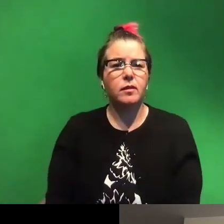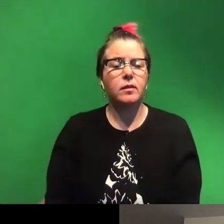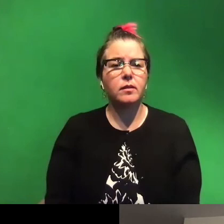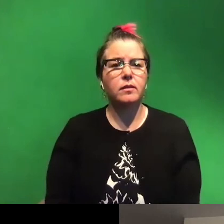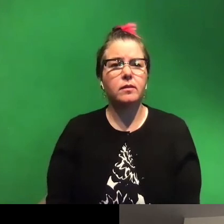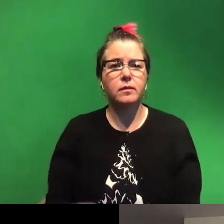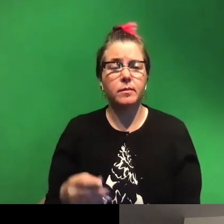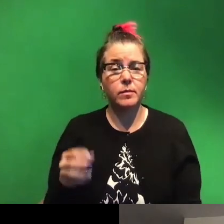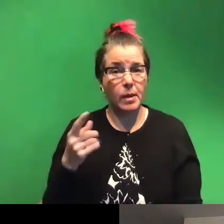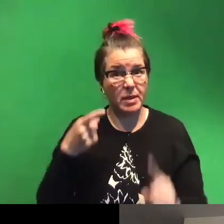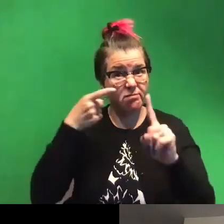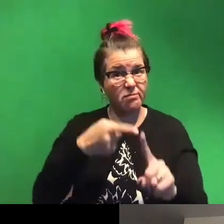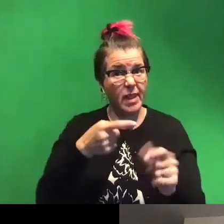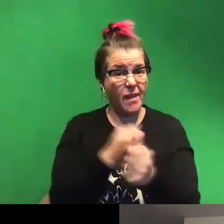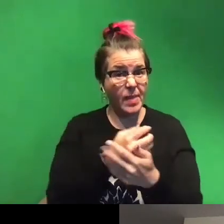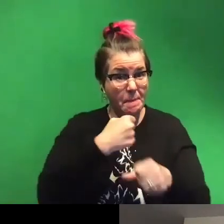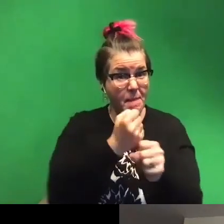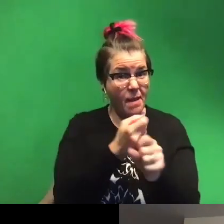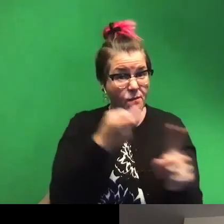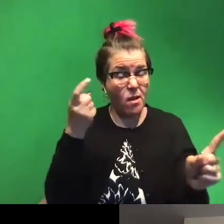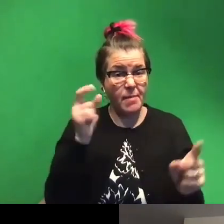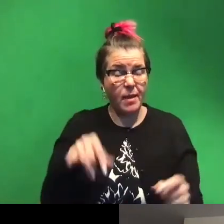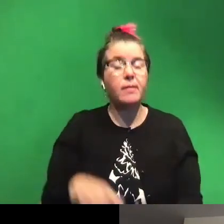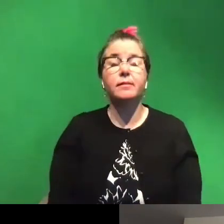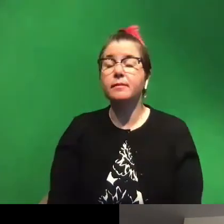made? Basically, yeah. Whoa.